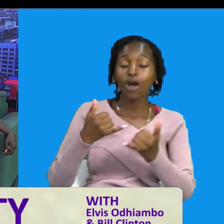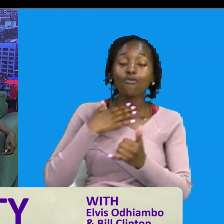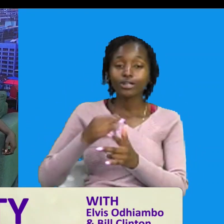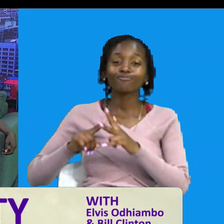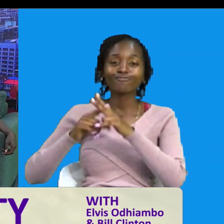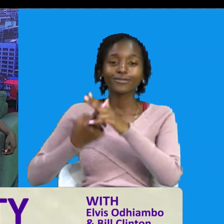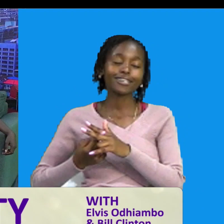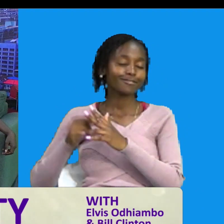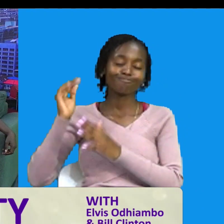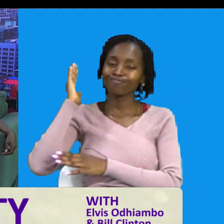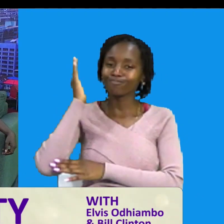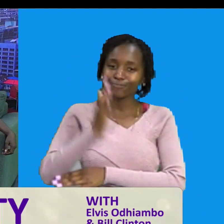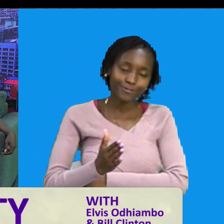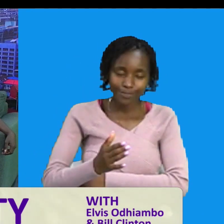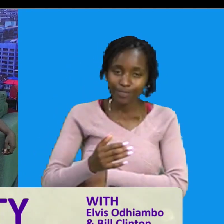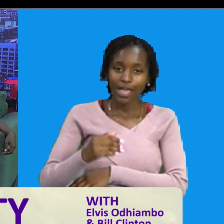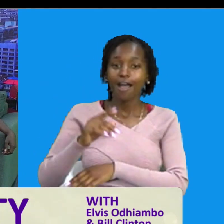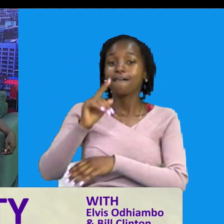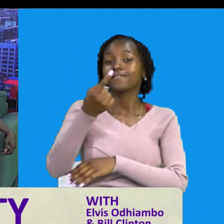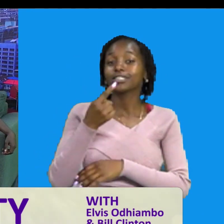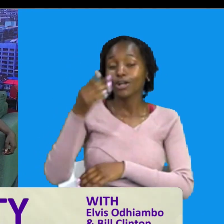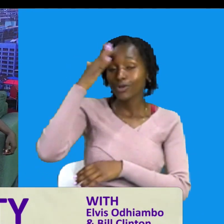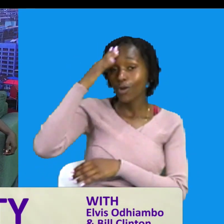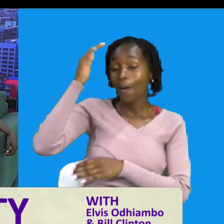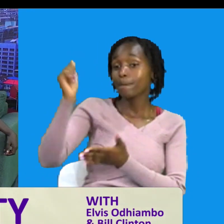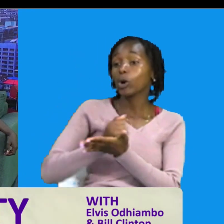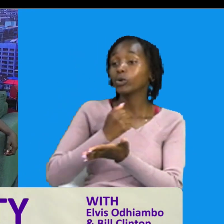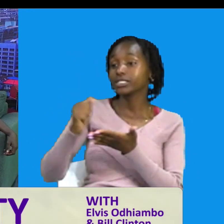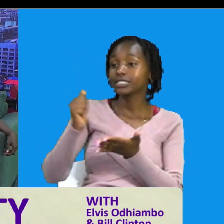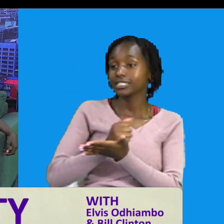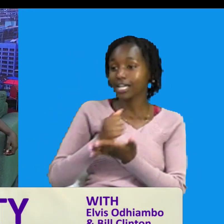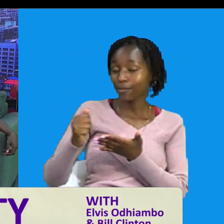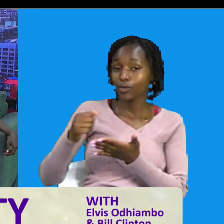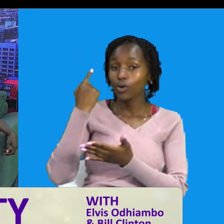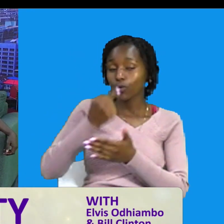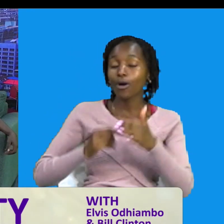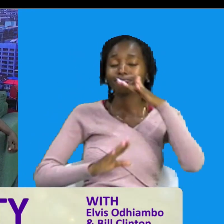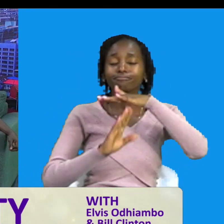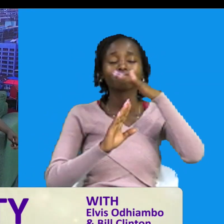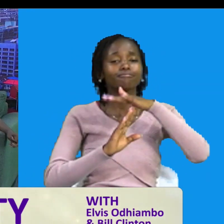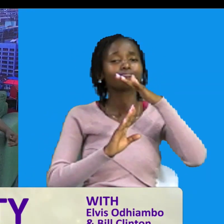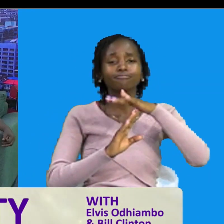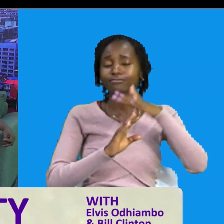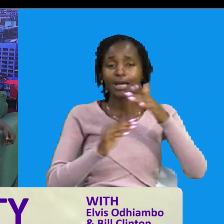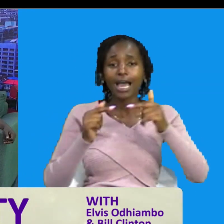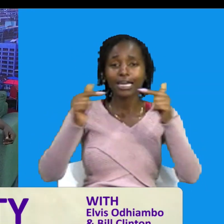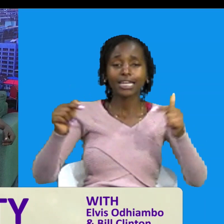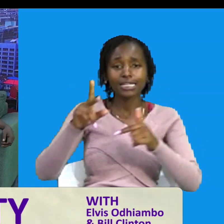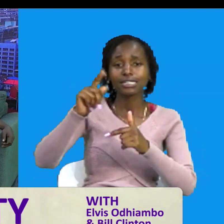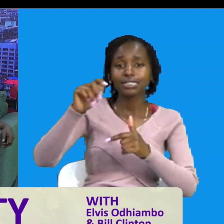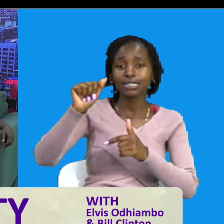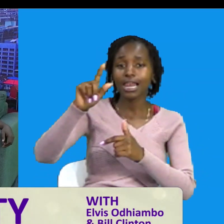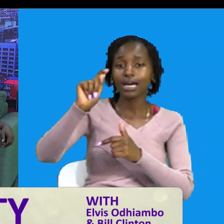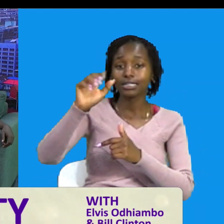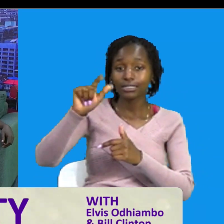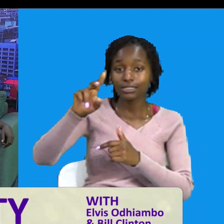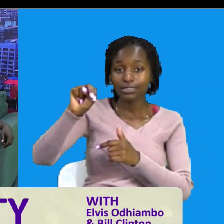it. Elvis, Posta Rangers, of course, they are dominating the KPL. They play against Talanta away. But then